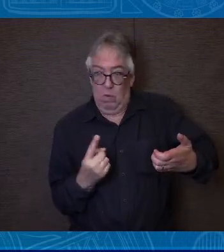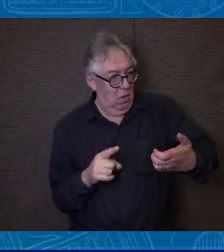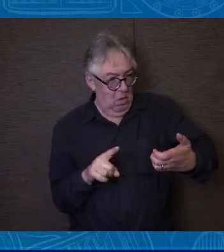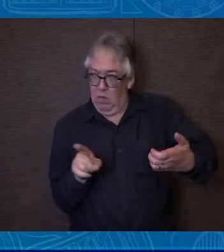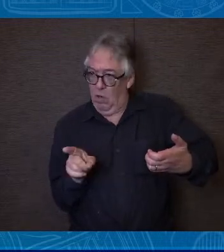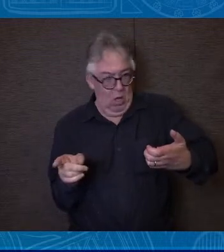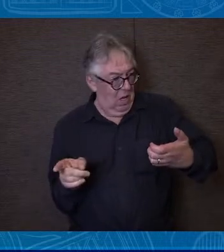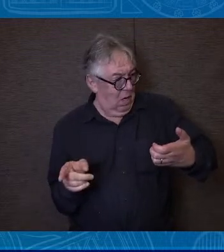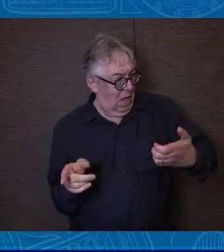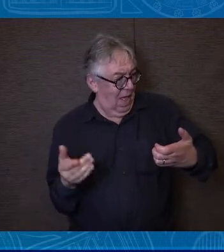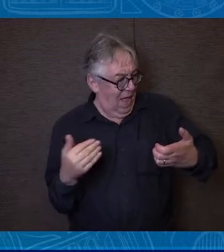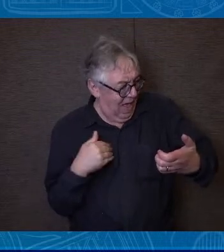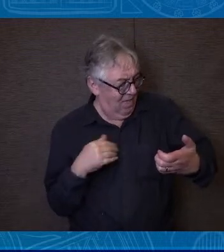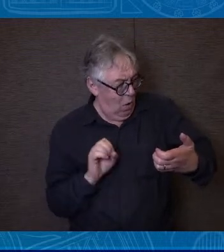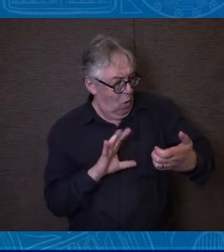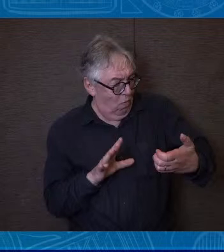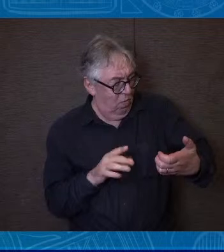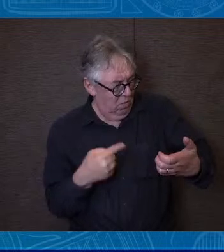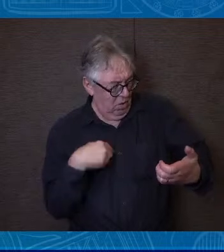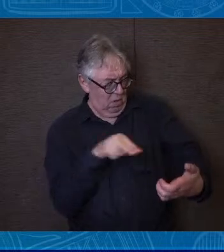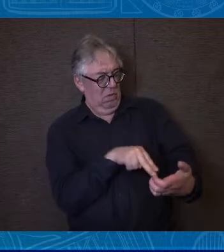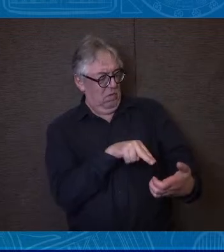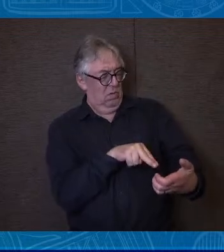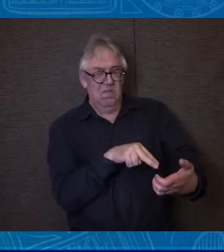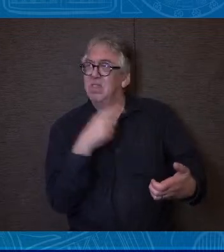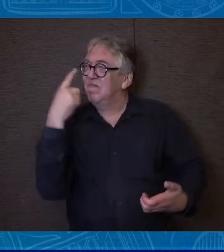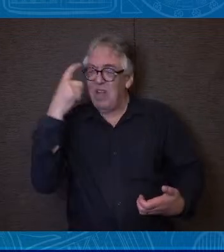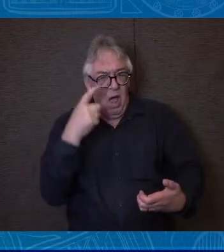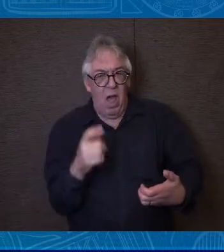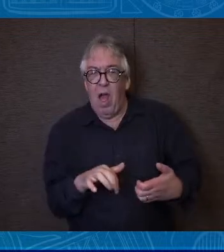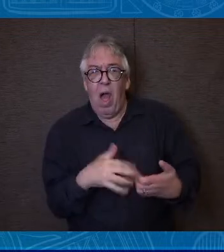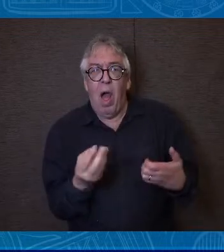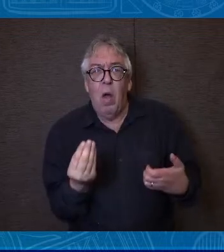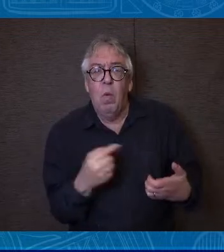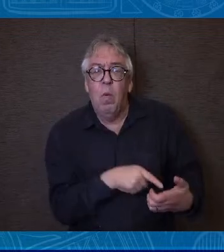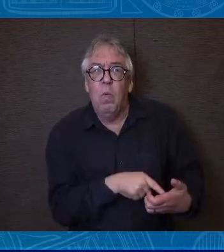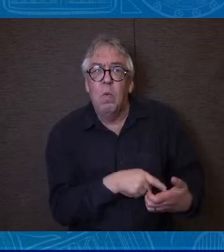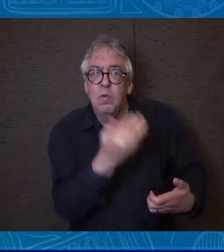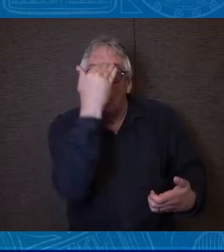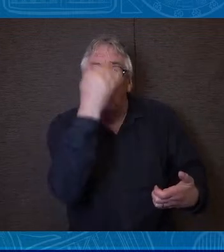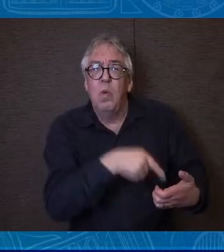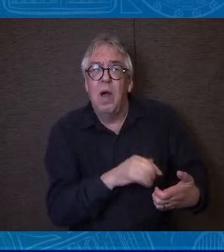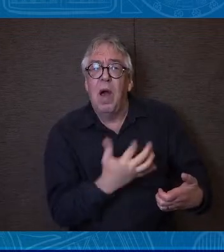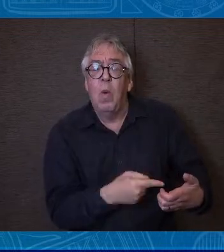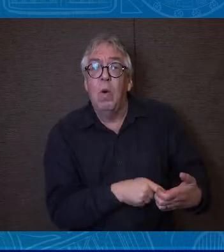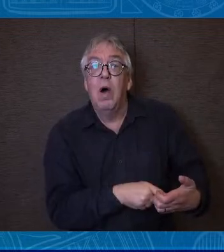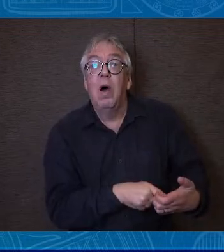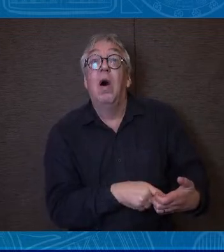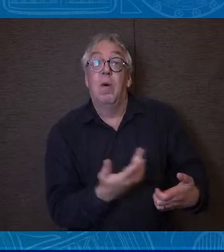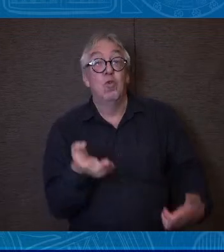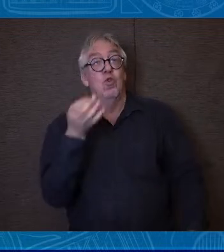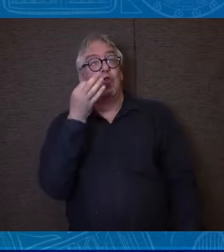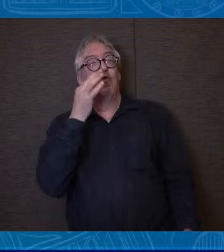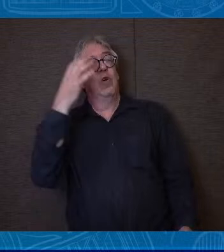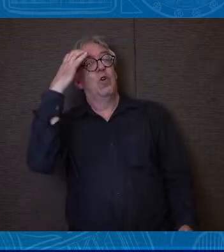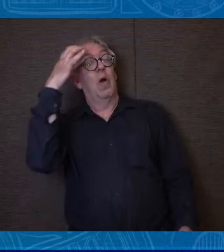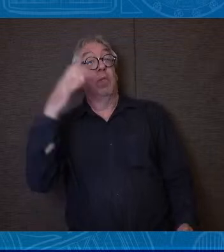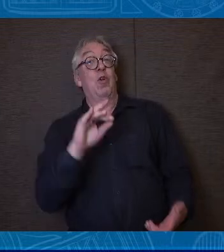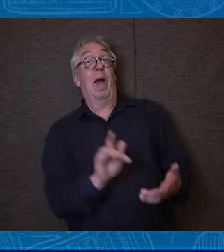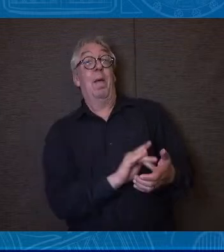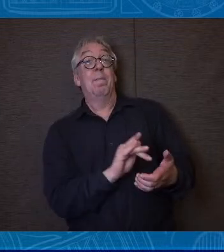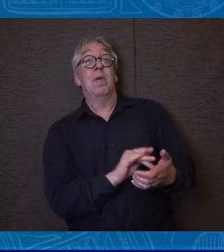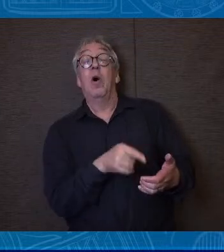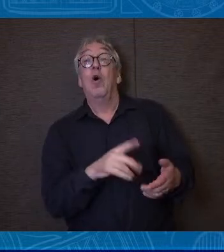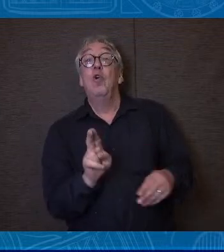surprised, and I had a look on how does it work. And I learned that this application, which was developed by the French government, was using